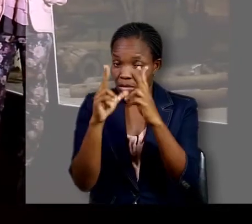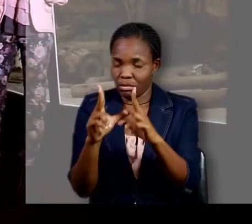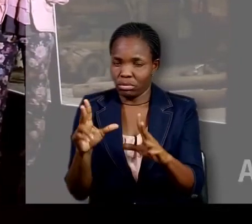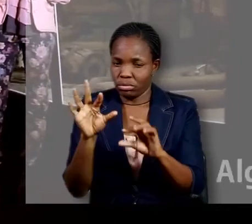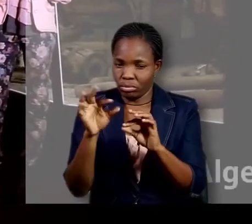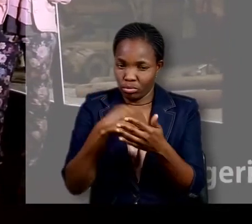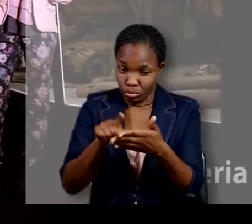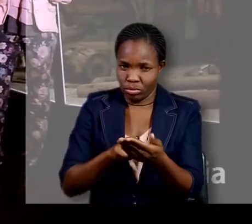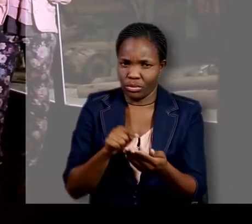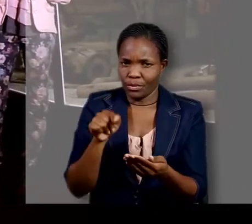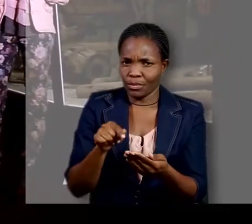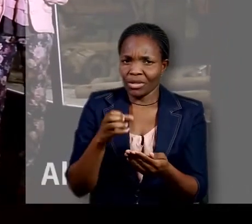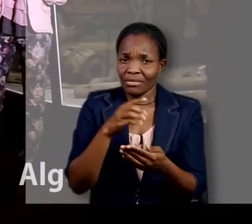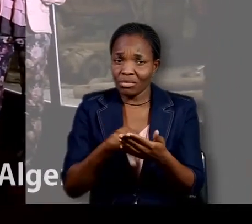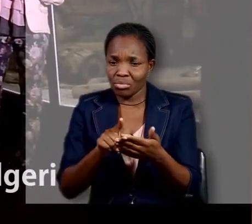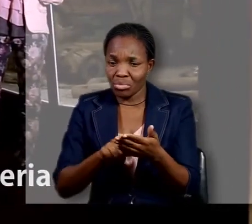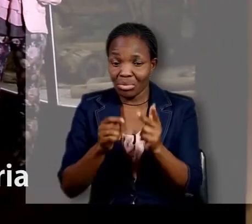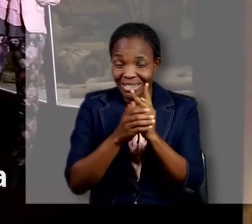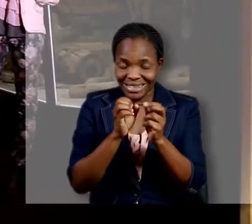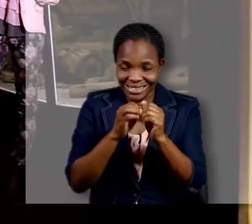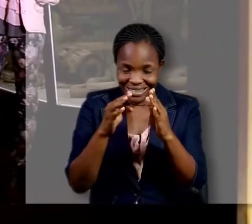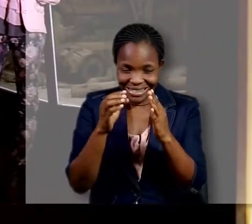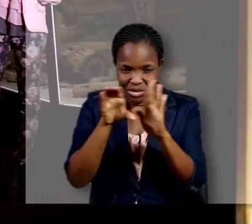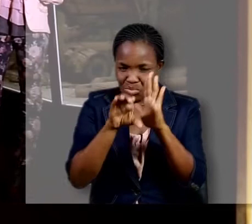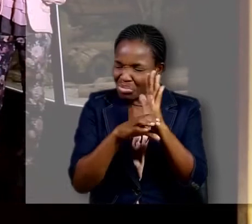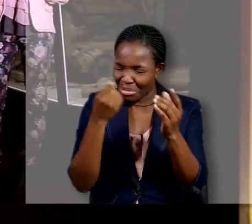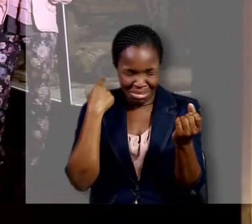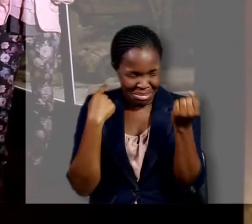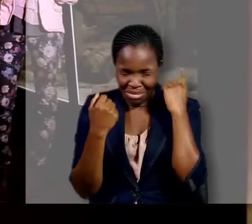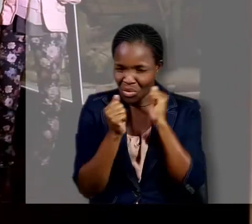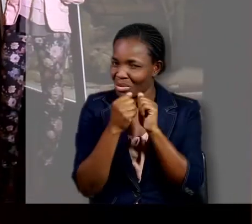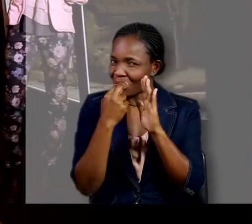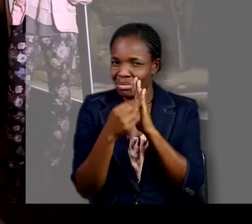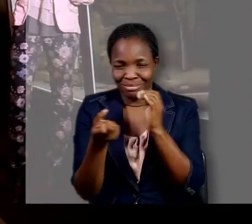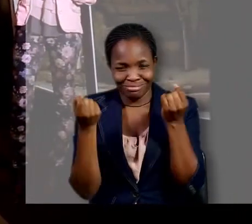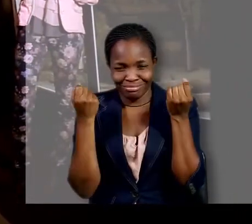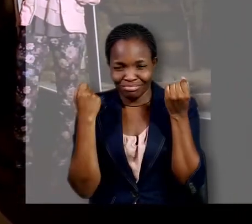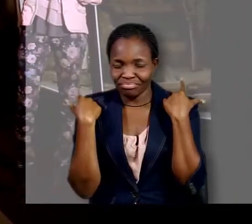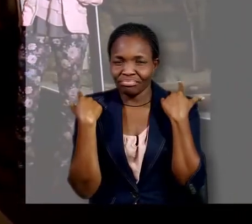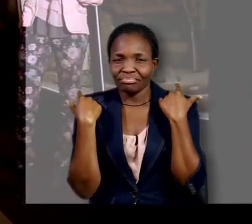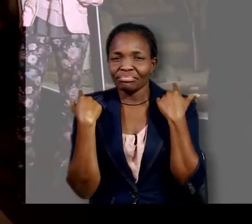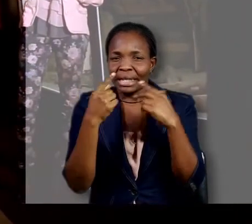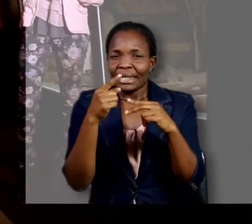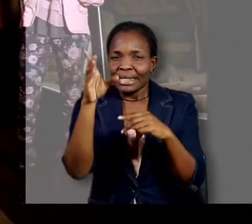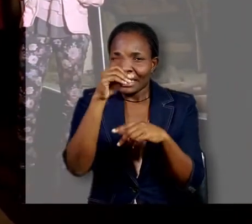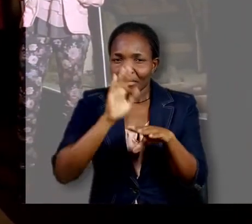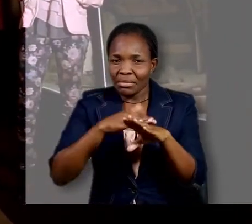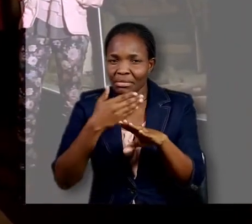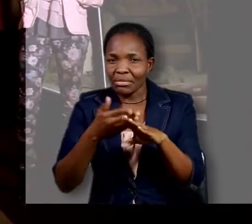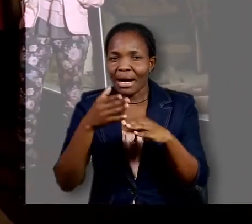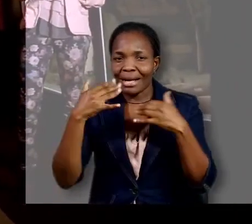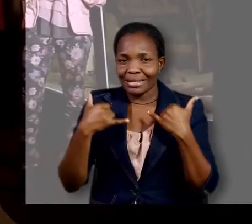country. Democracies in countries such as Algeria, Burundi, Kenya, and Zimbabwe fall in this